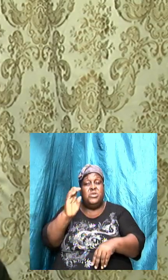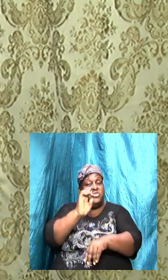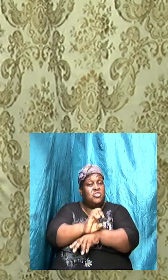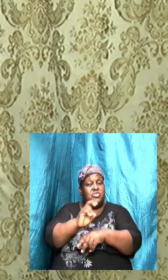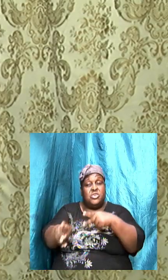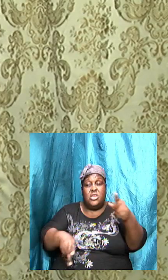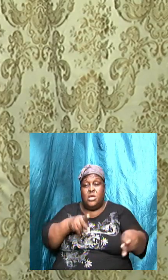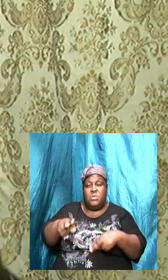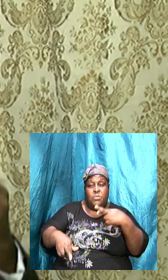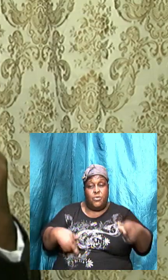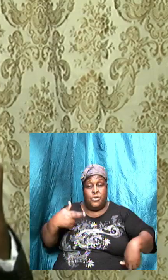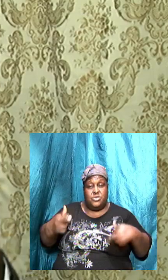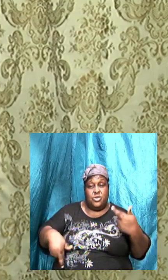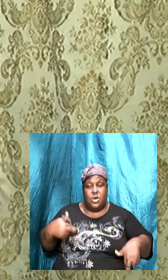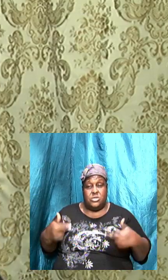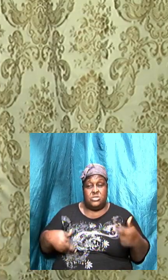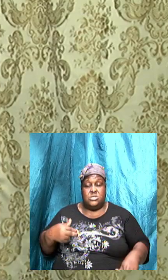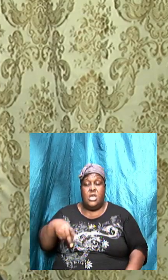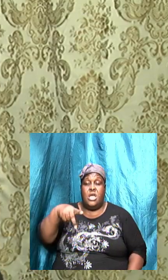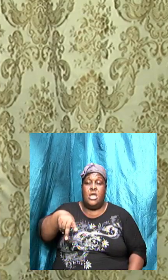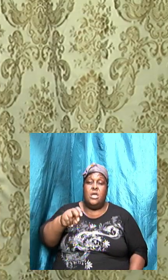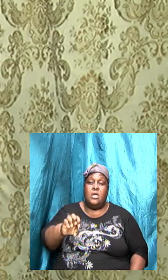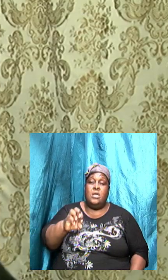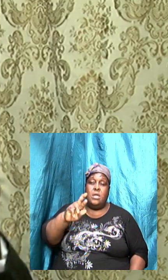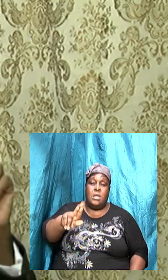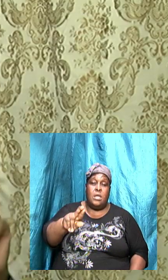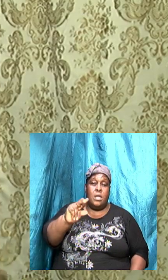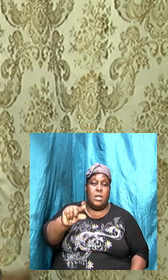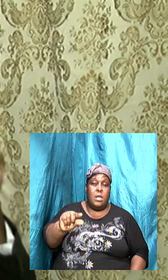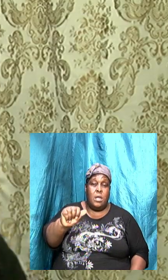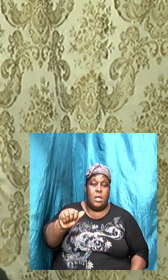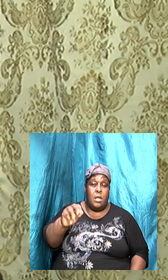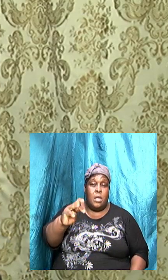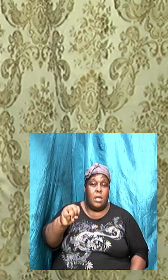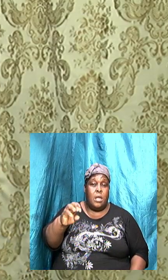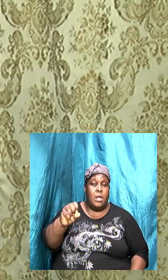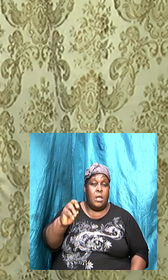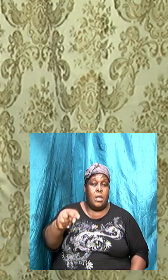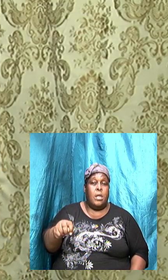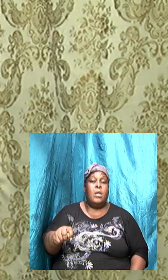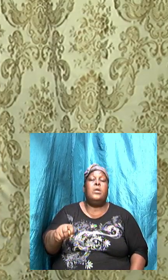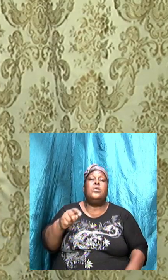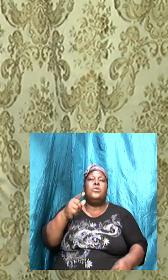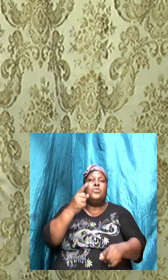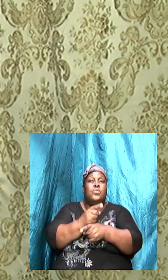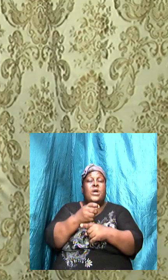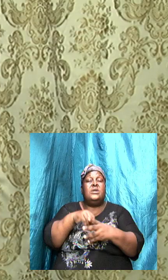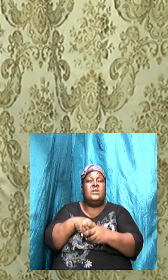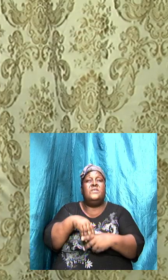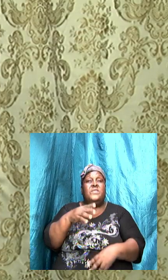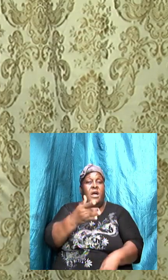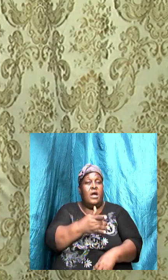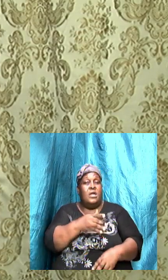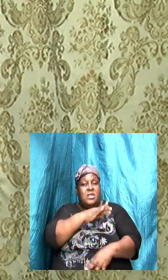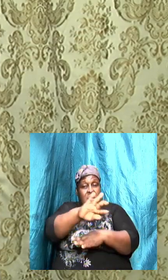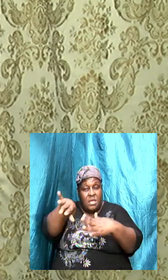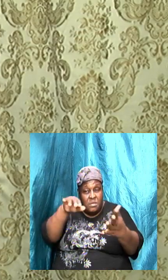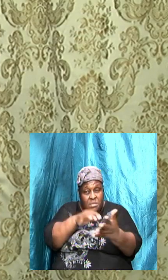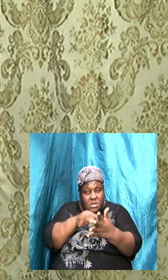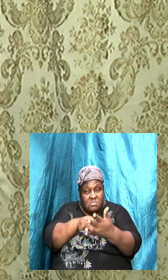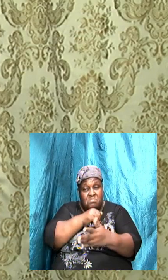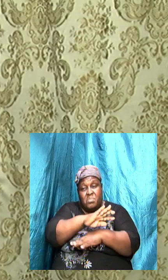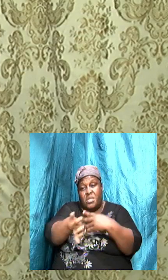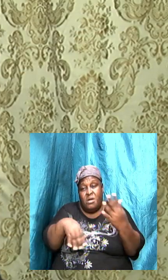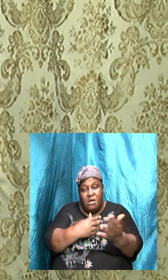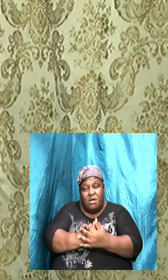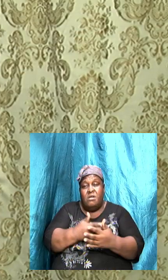And Pergamos was a church like that, right in the heart of where all these things were happening. And so